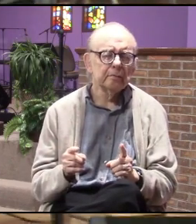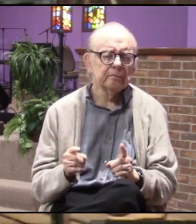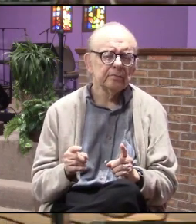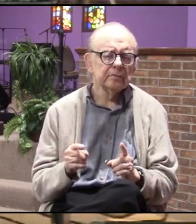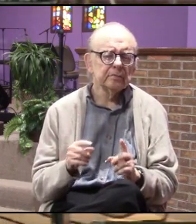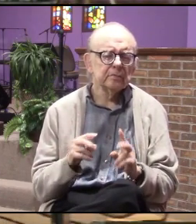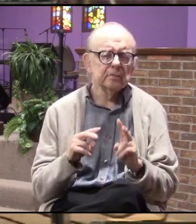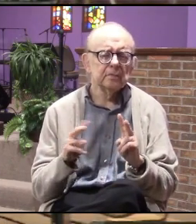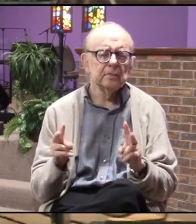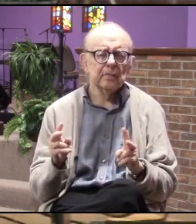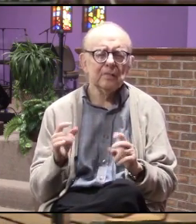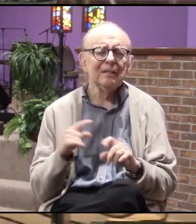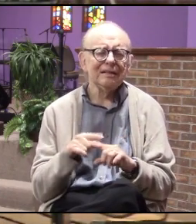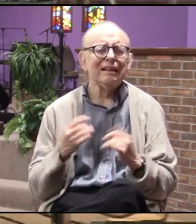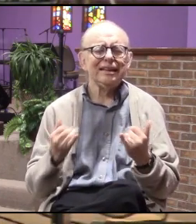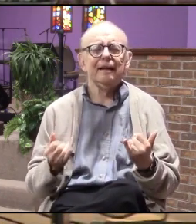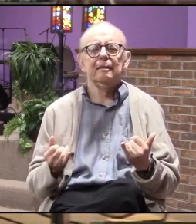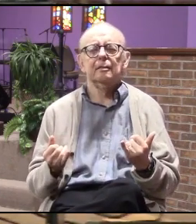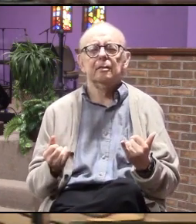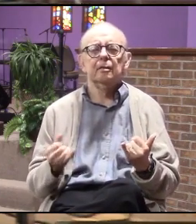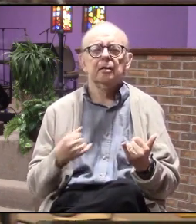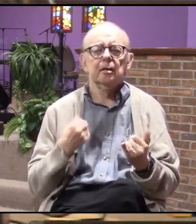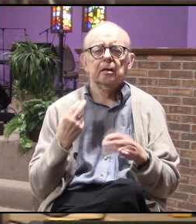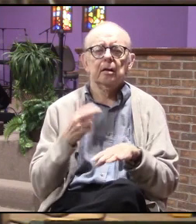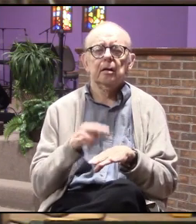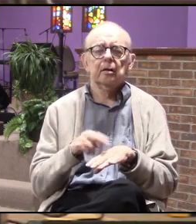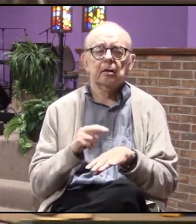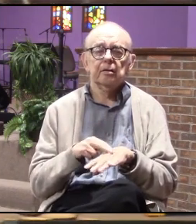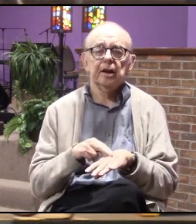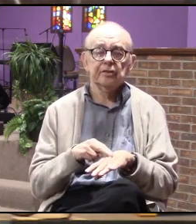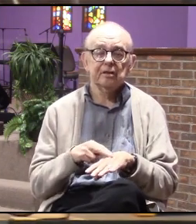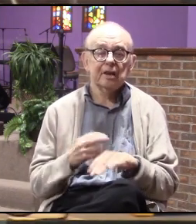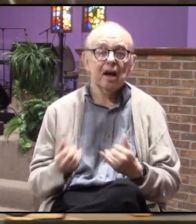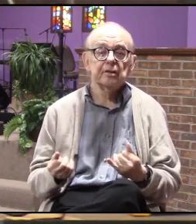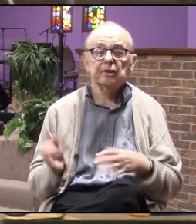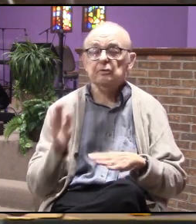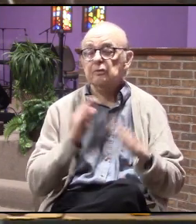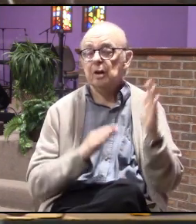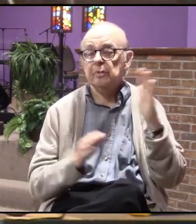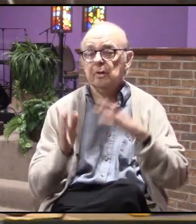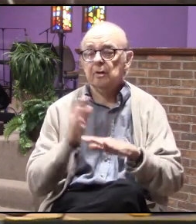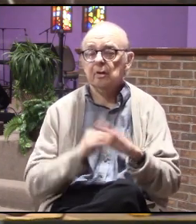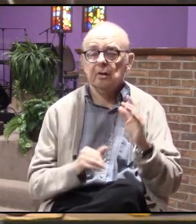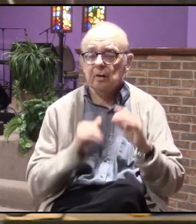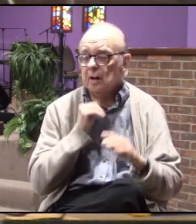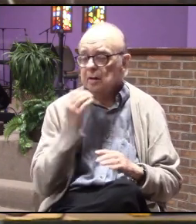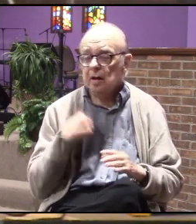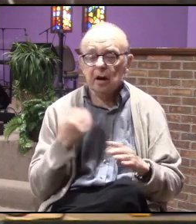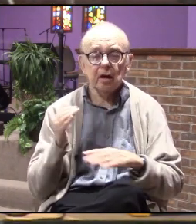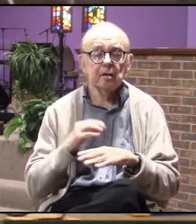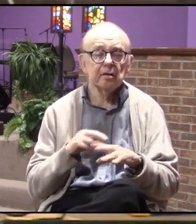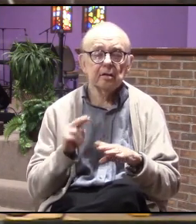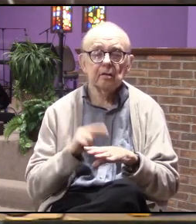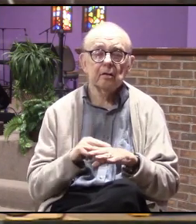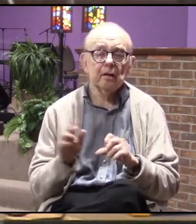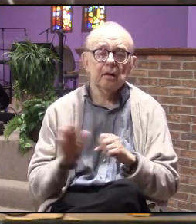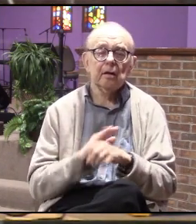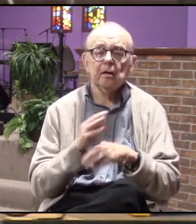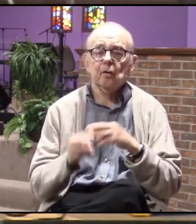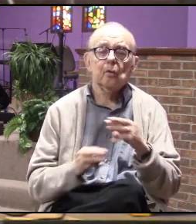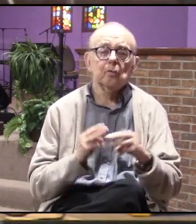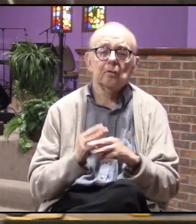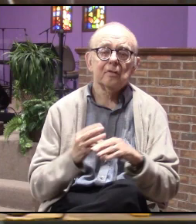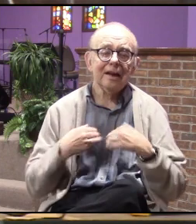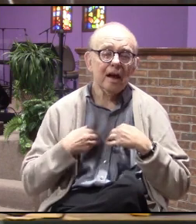you look at right now, our nation is in trouble. And not just our nation, the whole world's